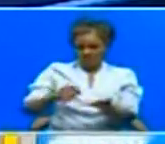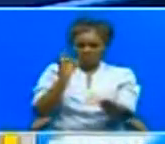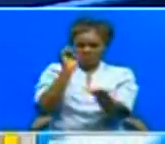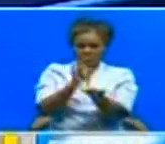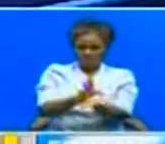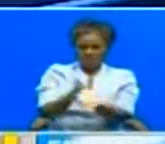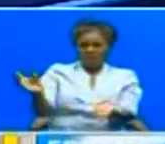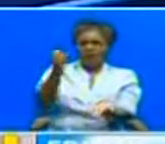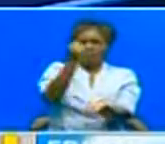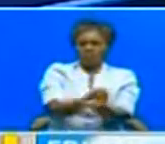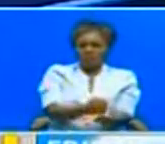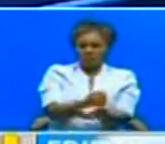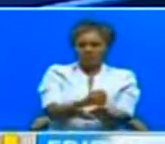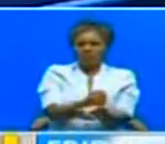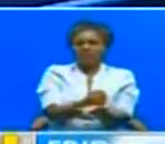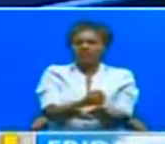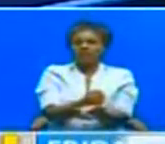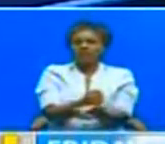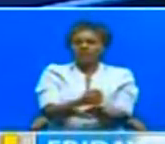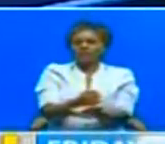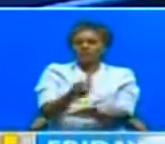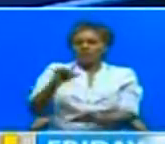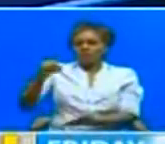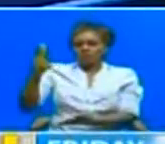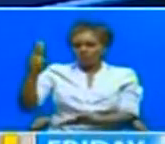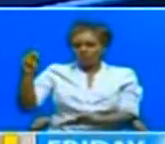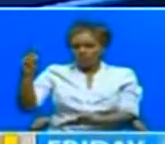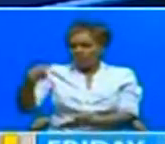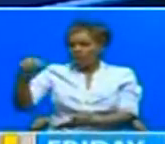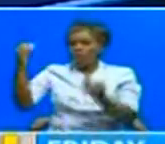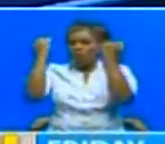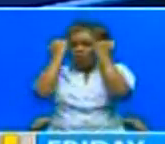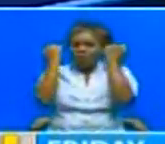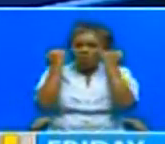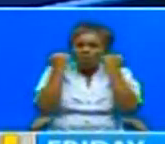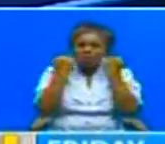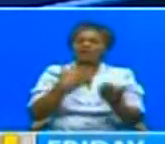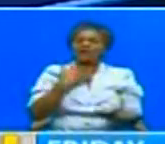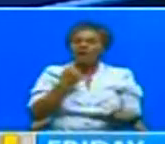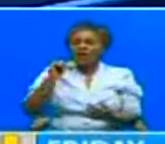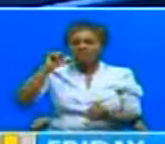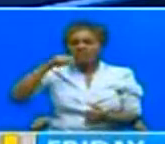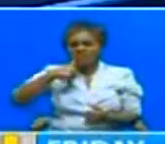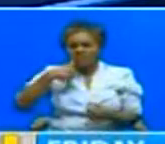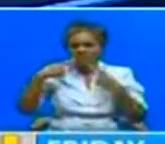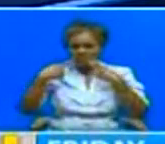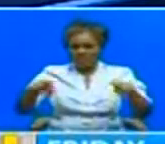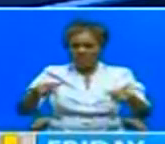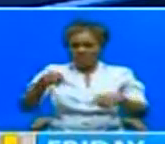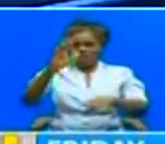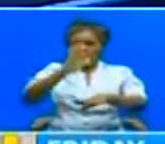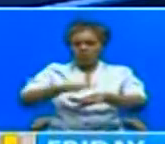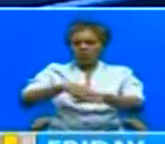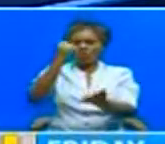the appointment of Dr. Monica Juma. CIC says it will go to court to have the legislators declared unfit for